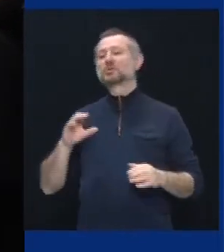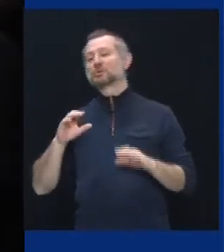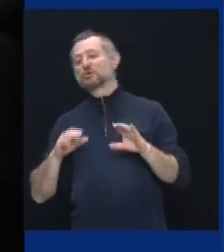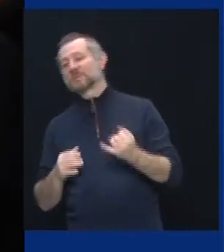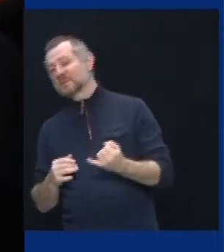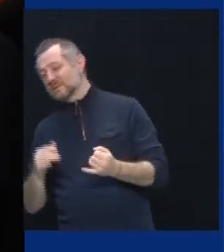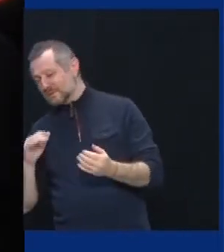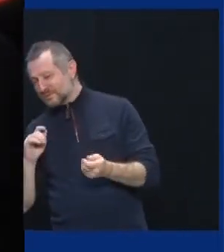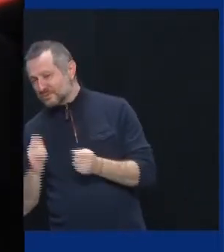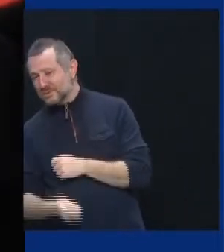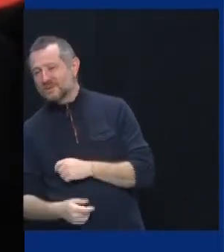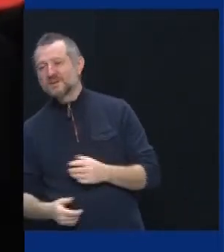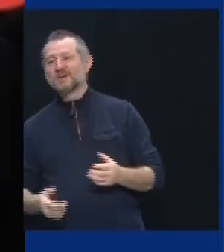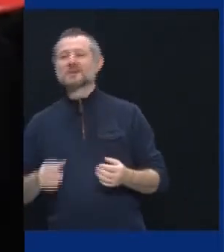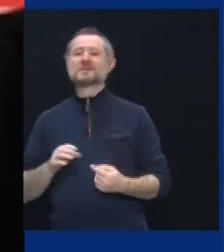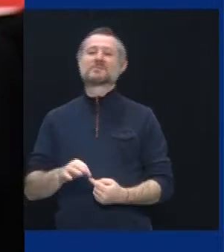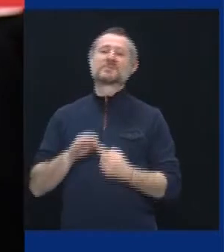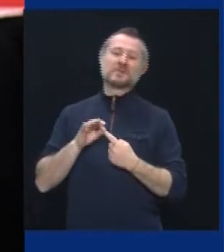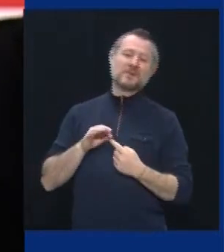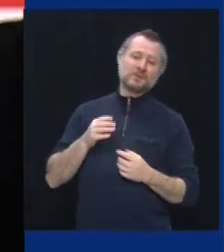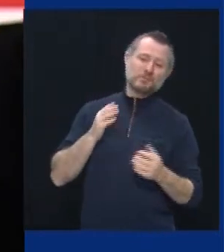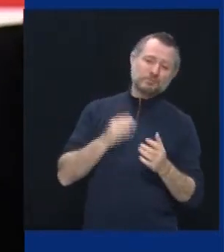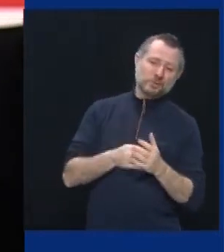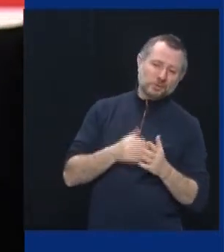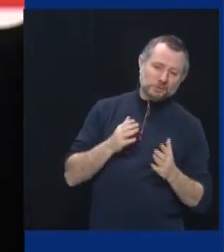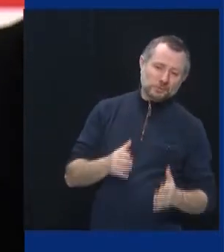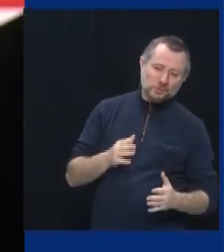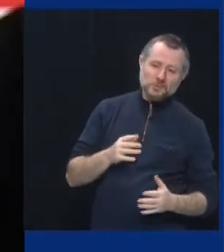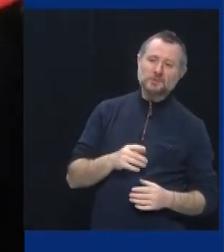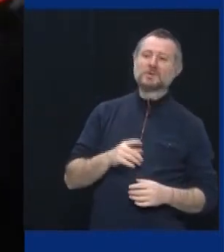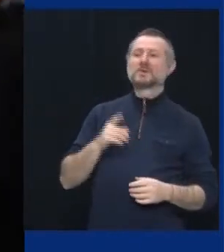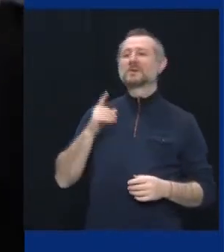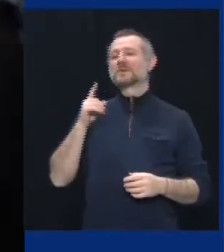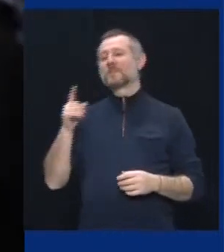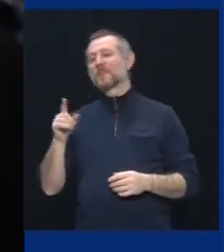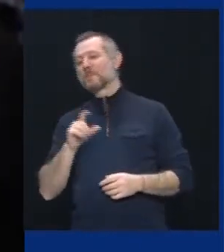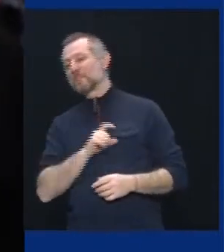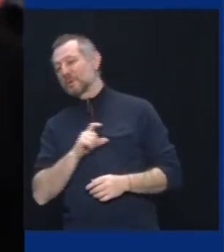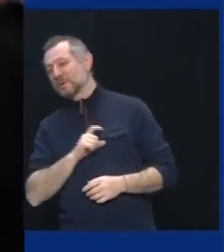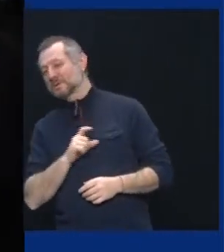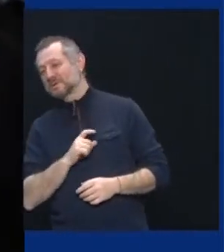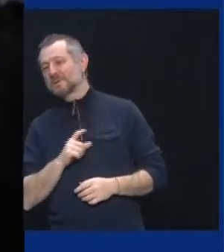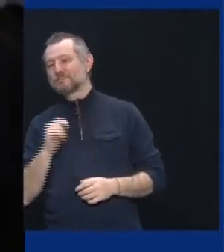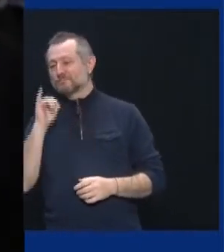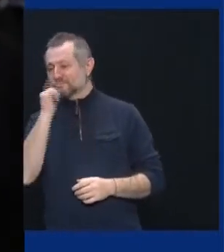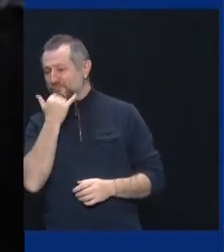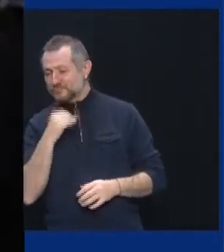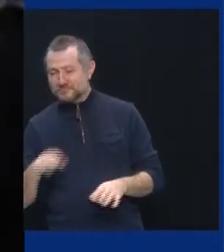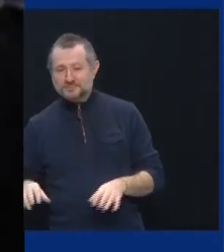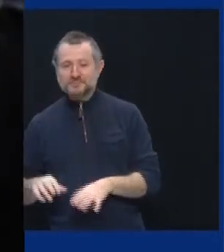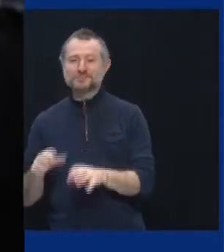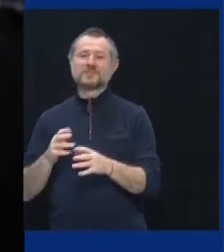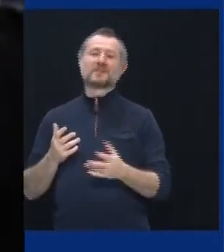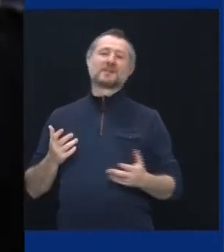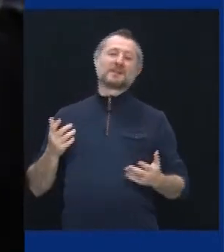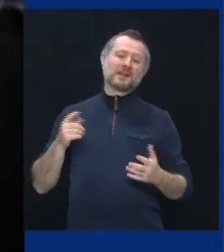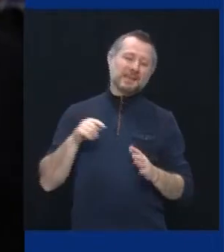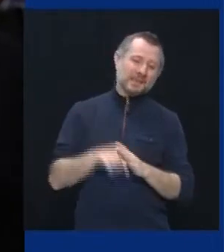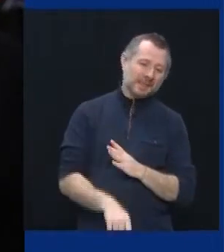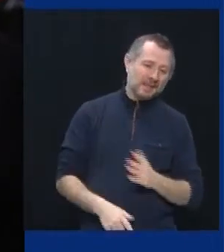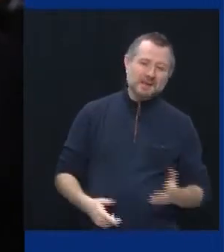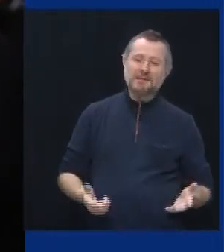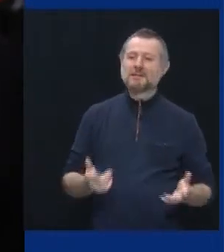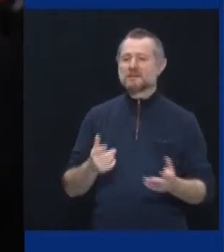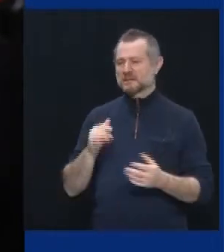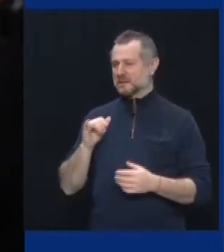Special prosecutor for police misconduct and killings. These things were hard. Every one